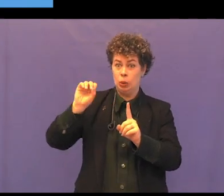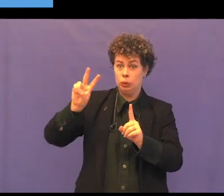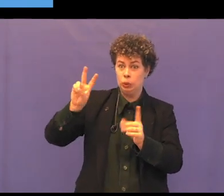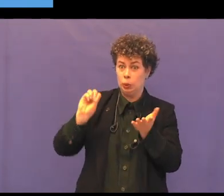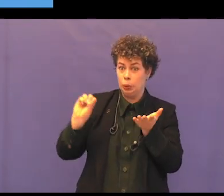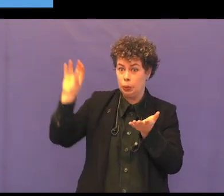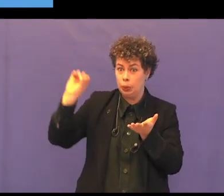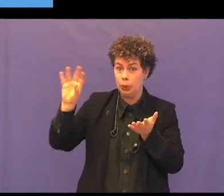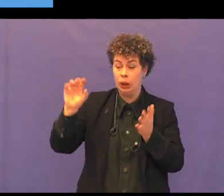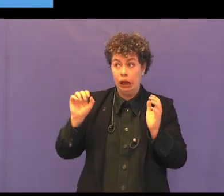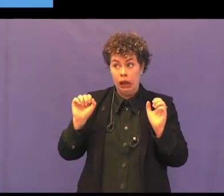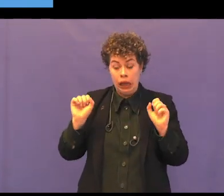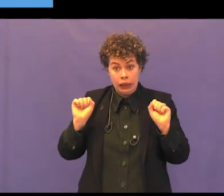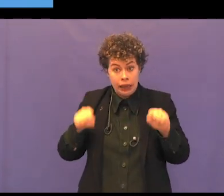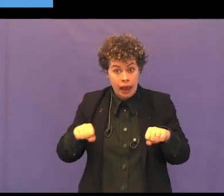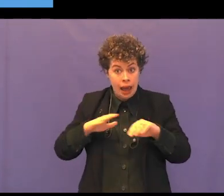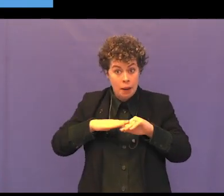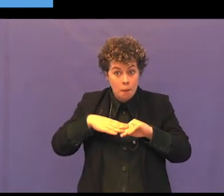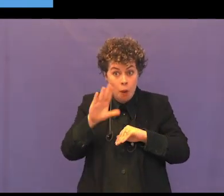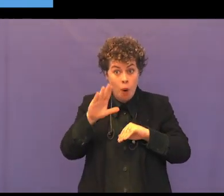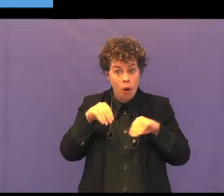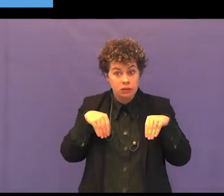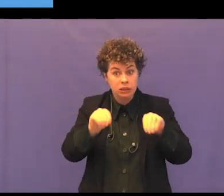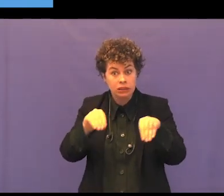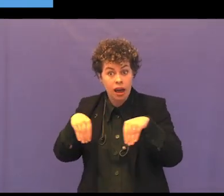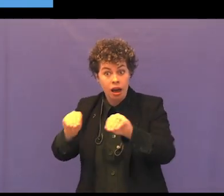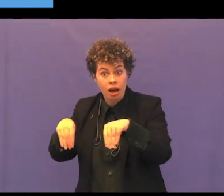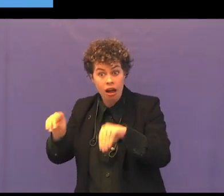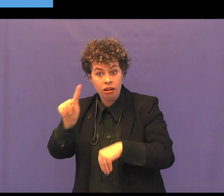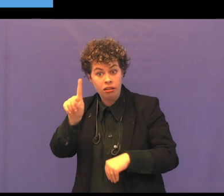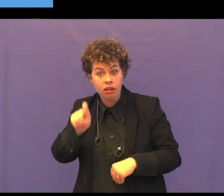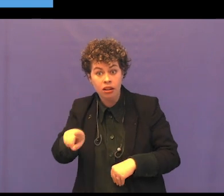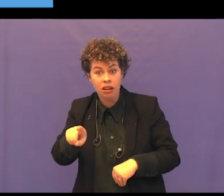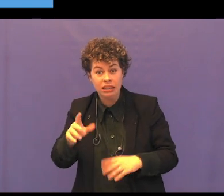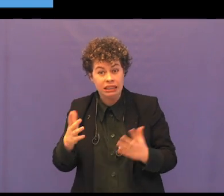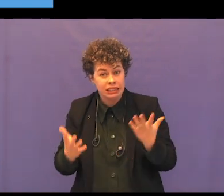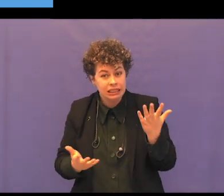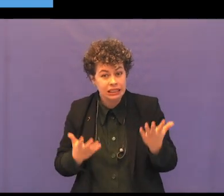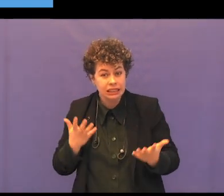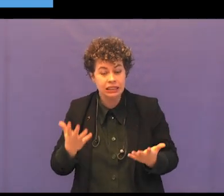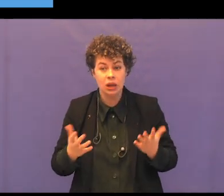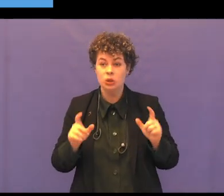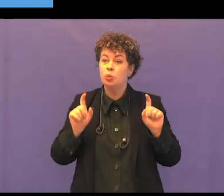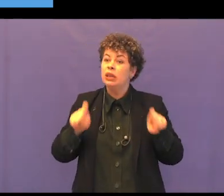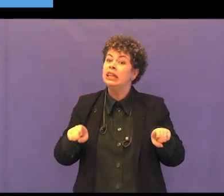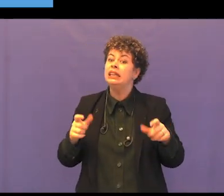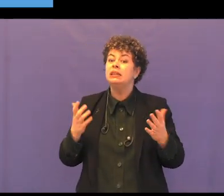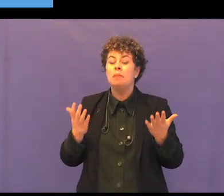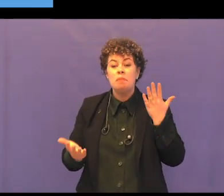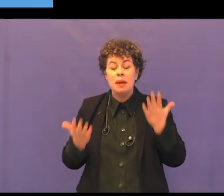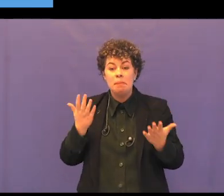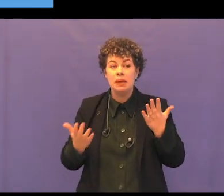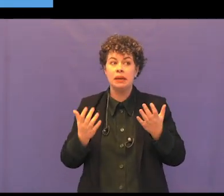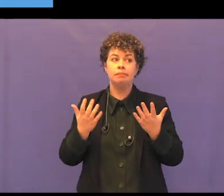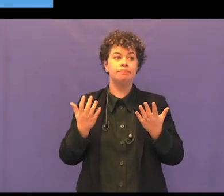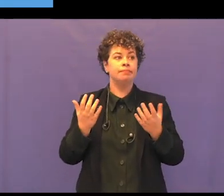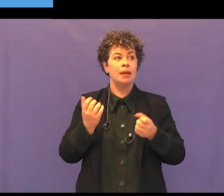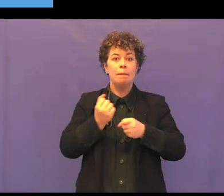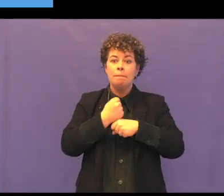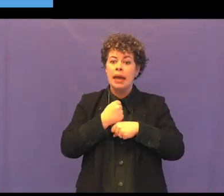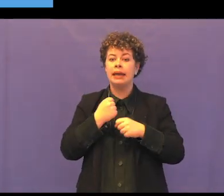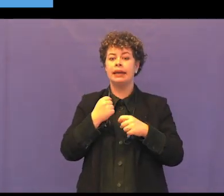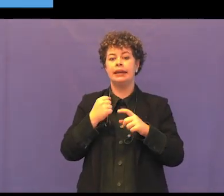like, some form of what's sometimes called digital connoisseurship, where we decide that we're going to